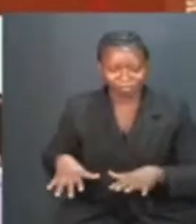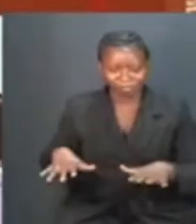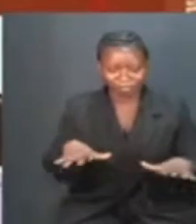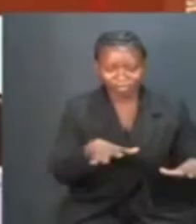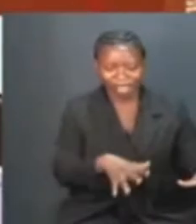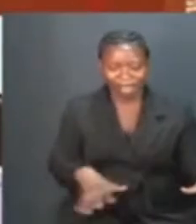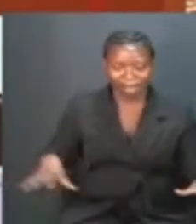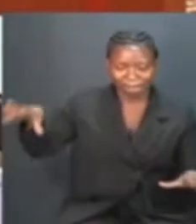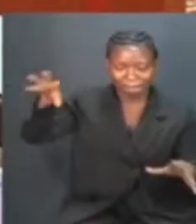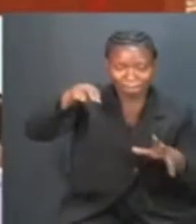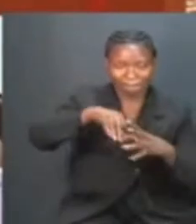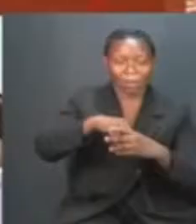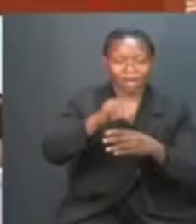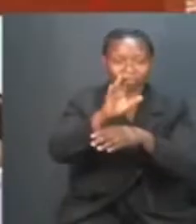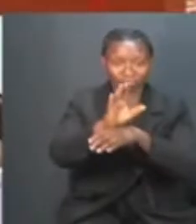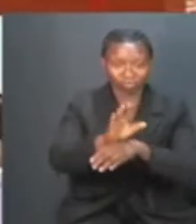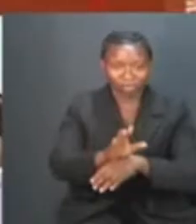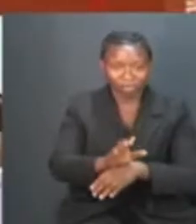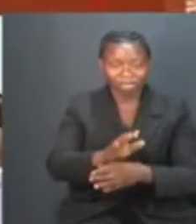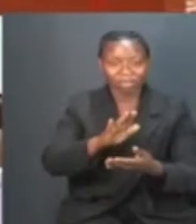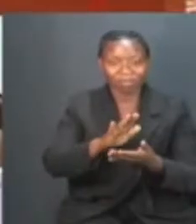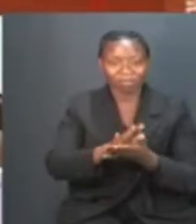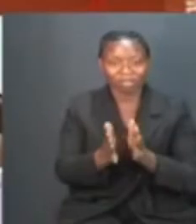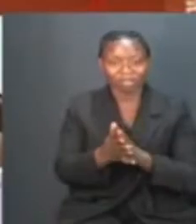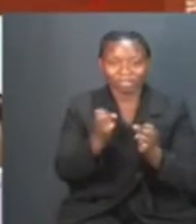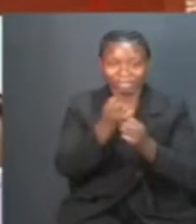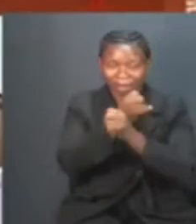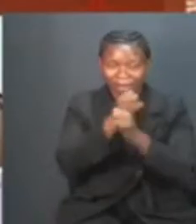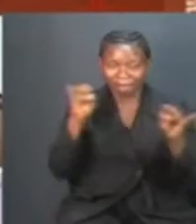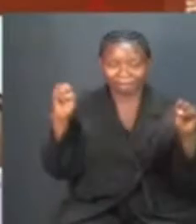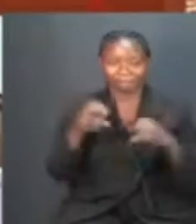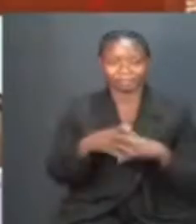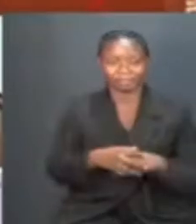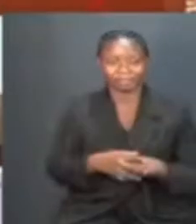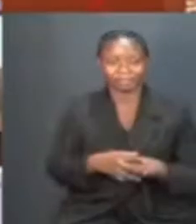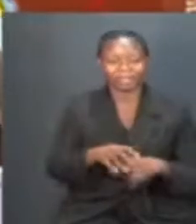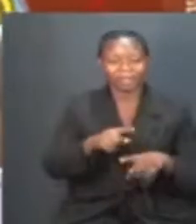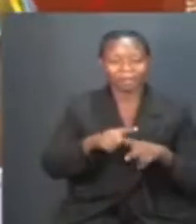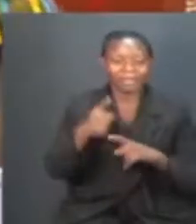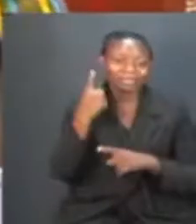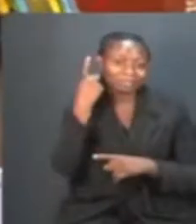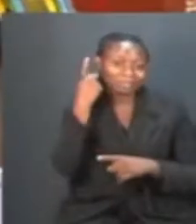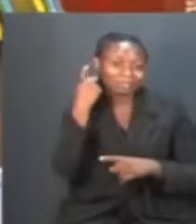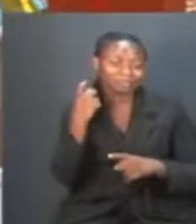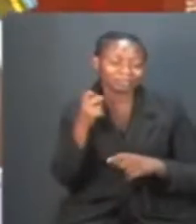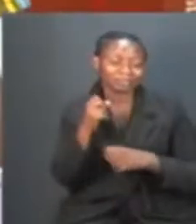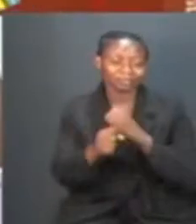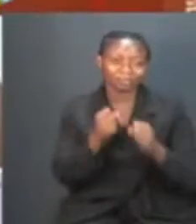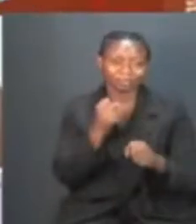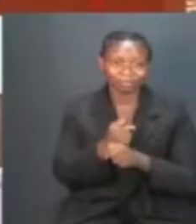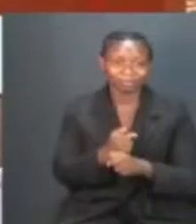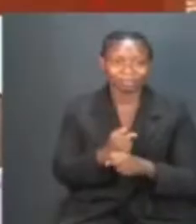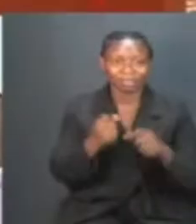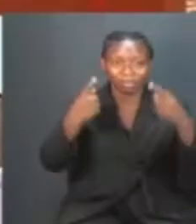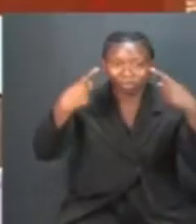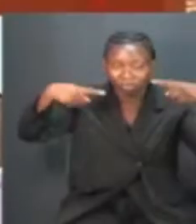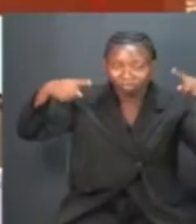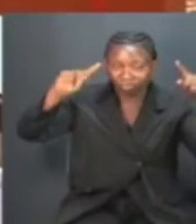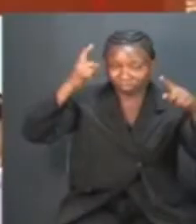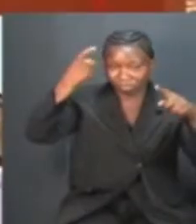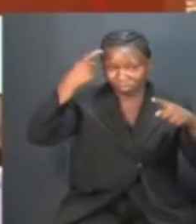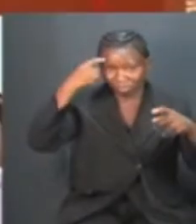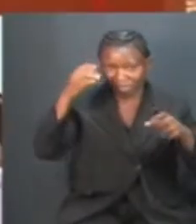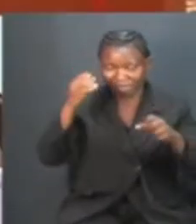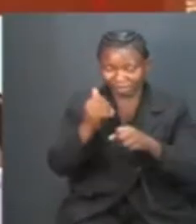of our culture even when we gained independence. But in recent years, successive governments have